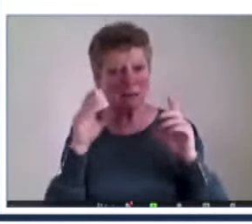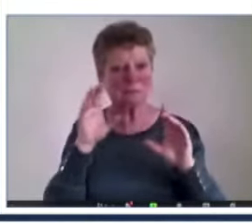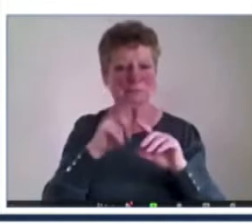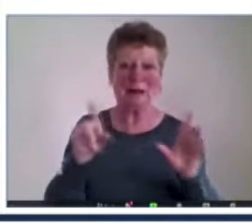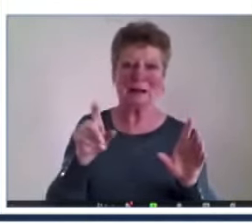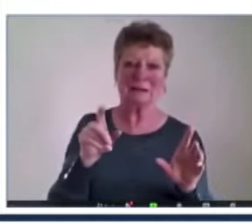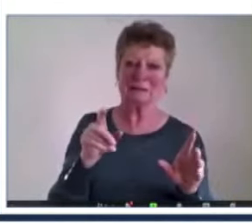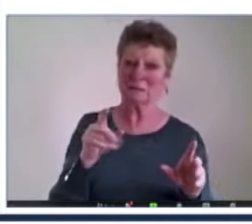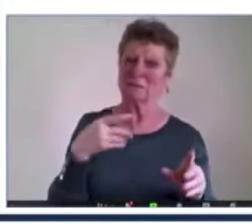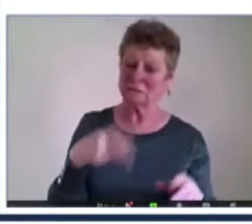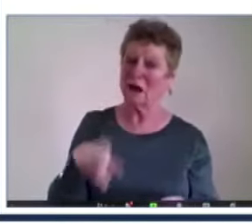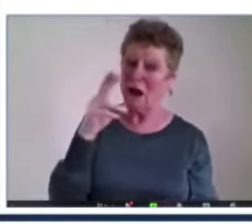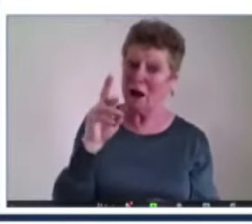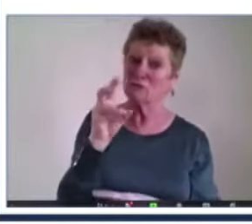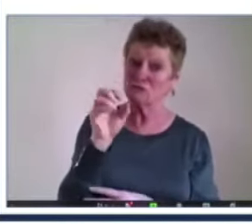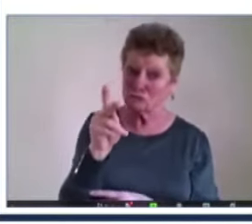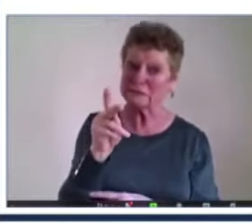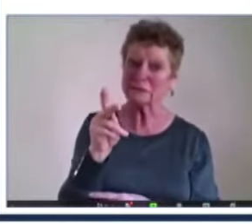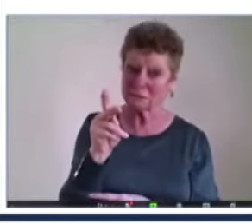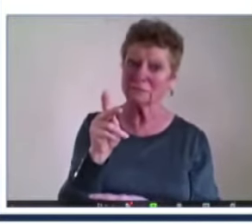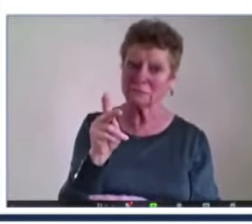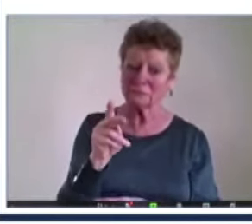that is a higher risk situation.